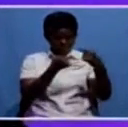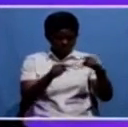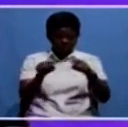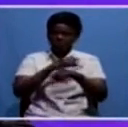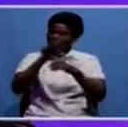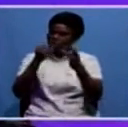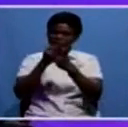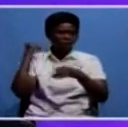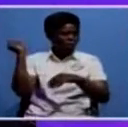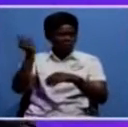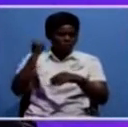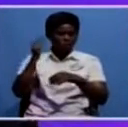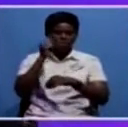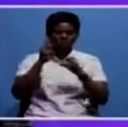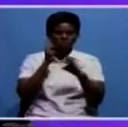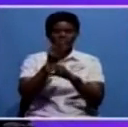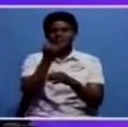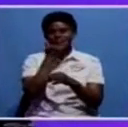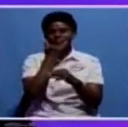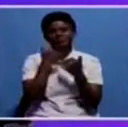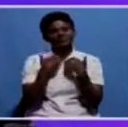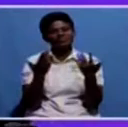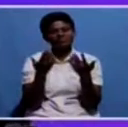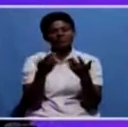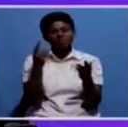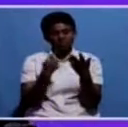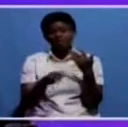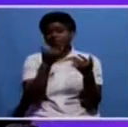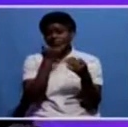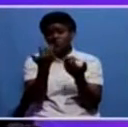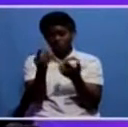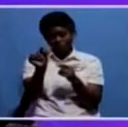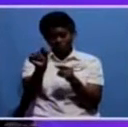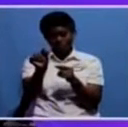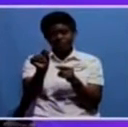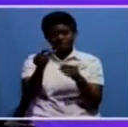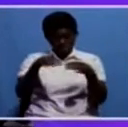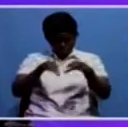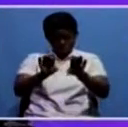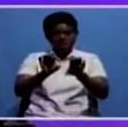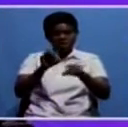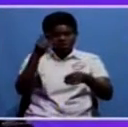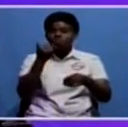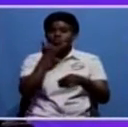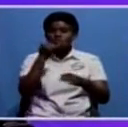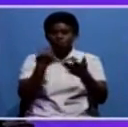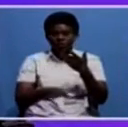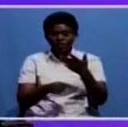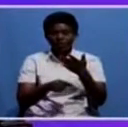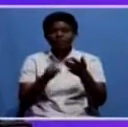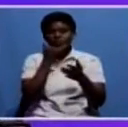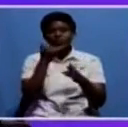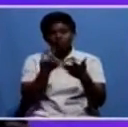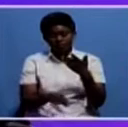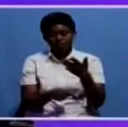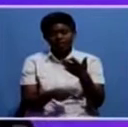everywhere in the world, and there's nothing wrong with it. What is wrong? Let me continue. What is wrong? What is